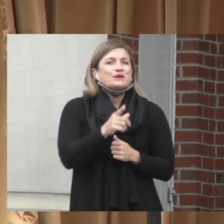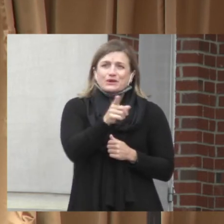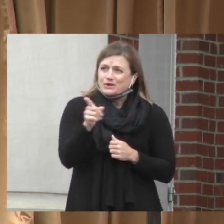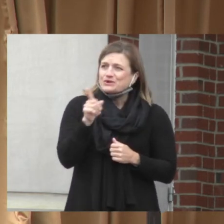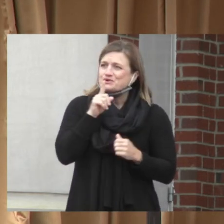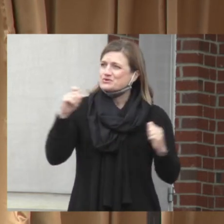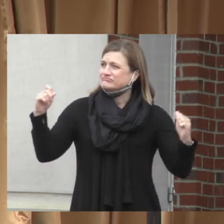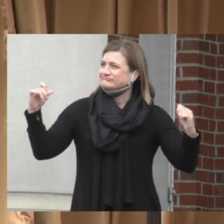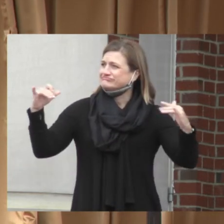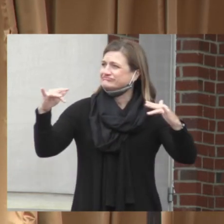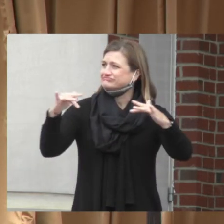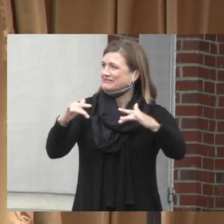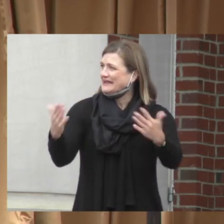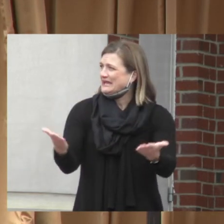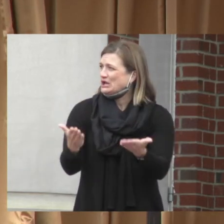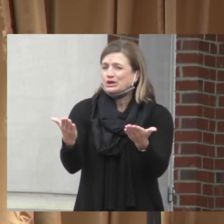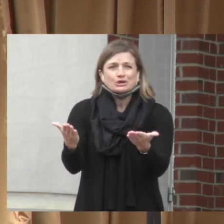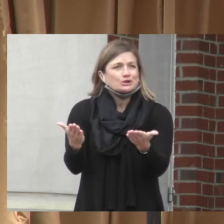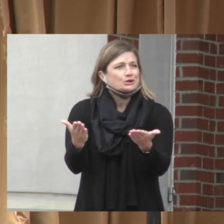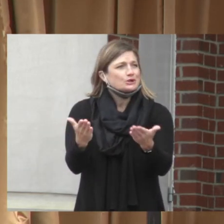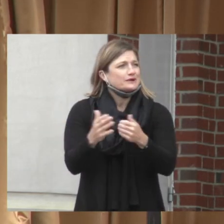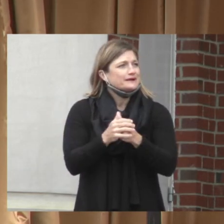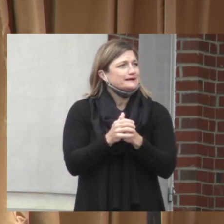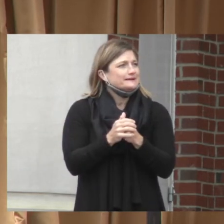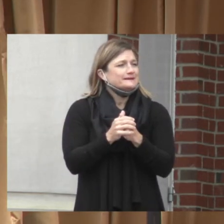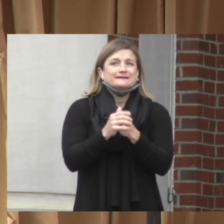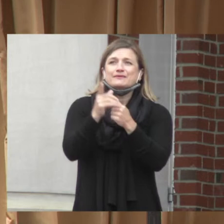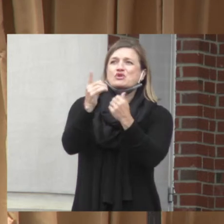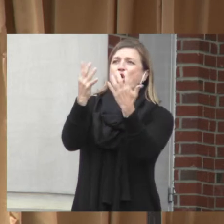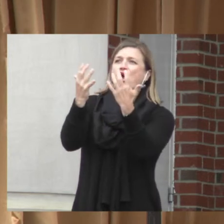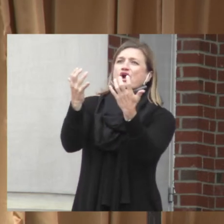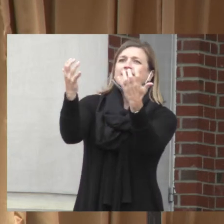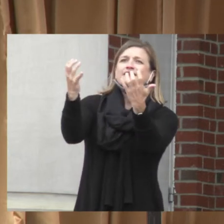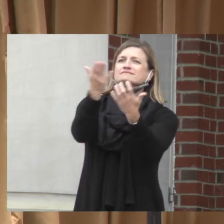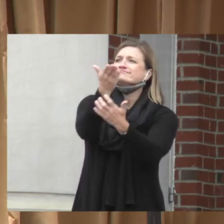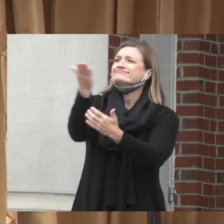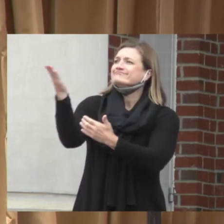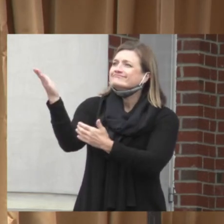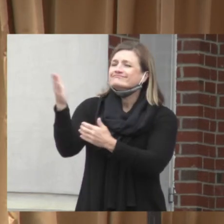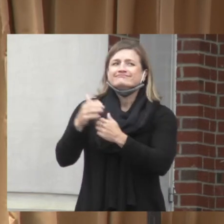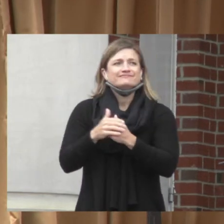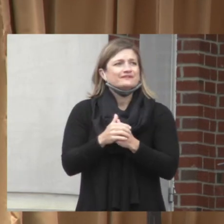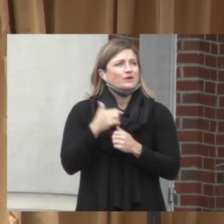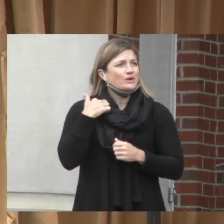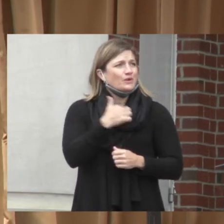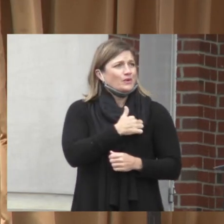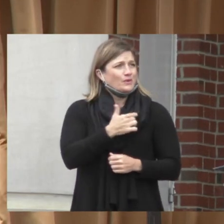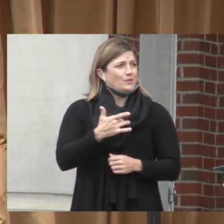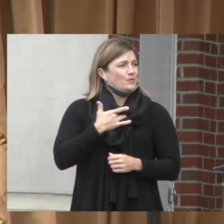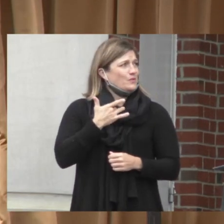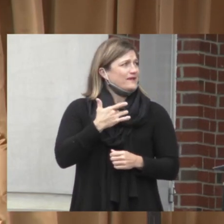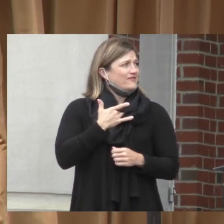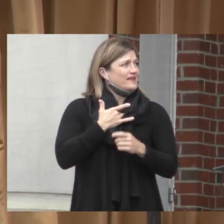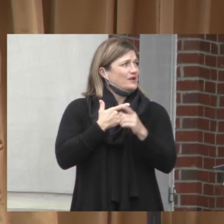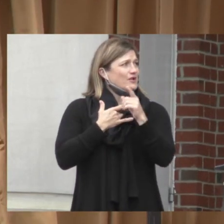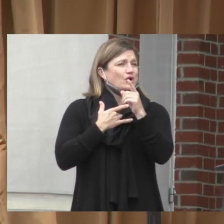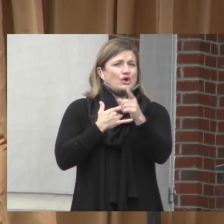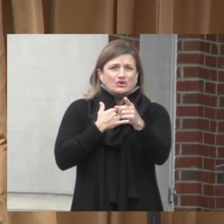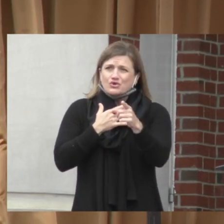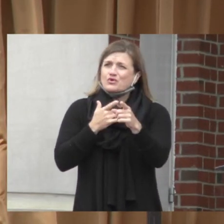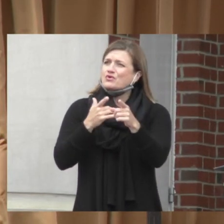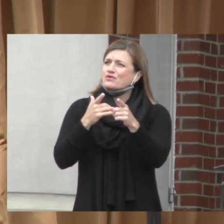are gathered here as in the audience. I want you to know that we feel like you have received the